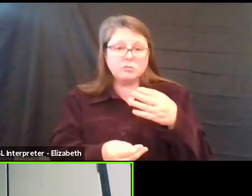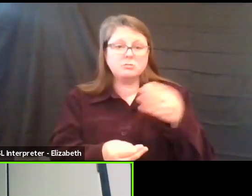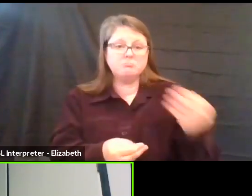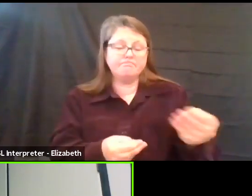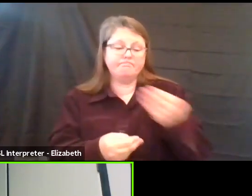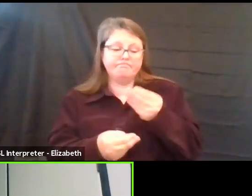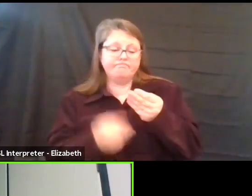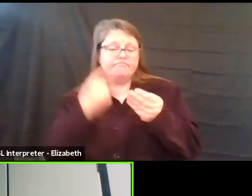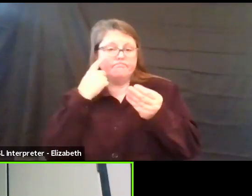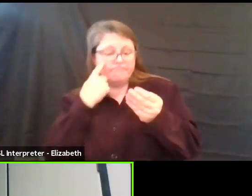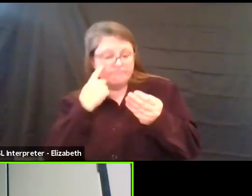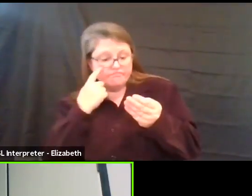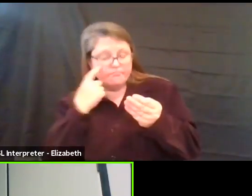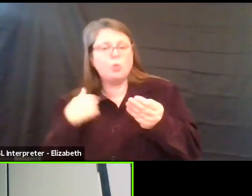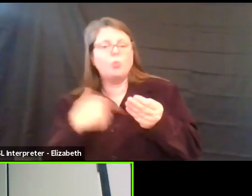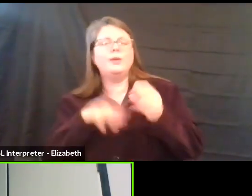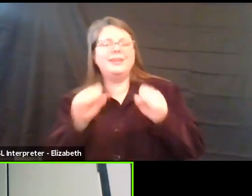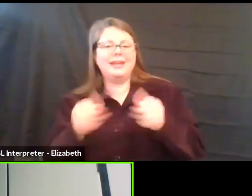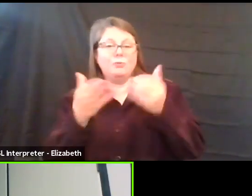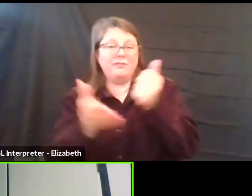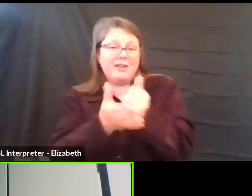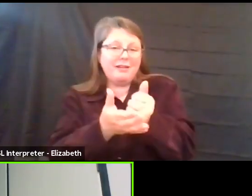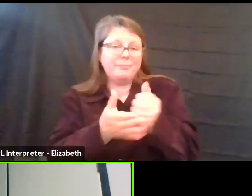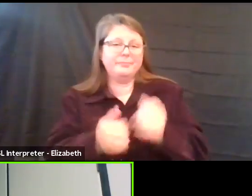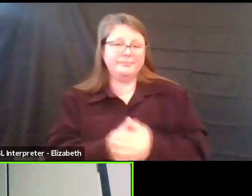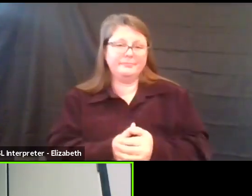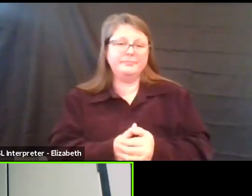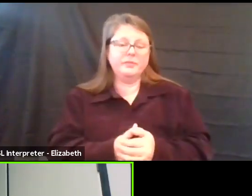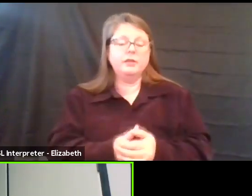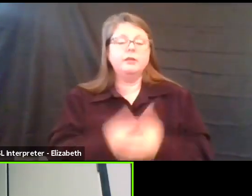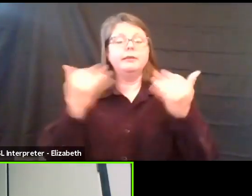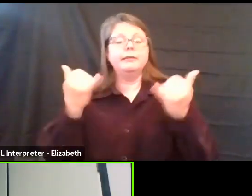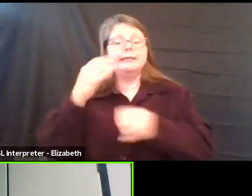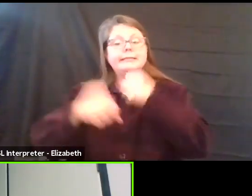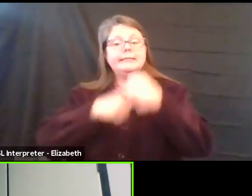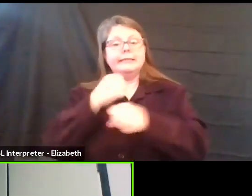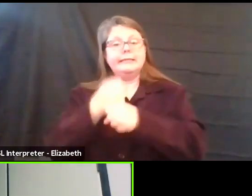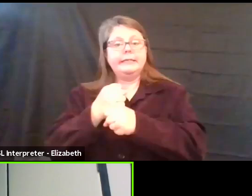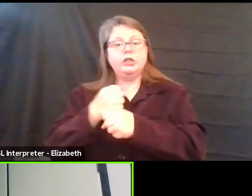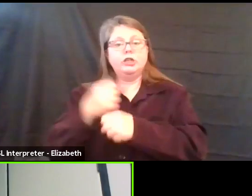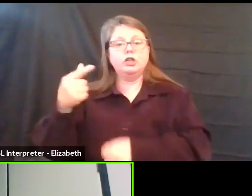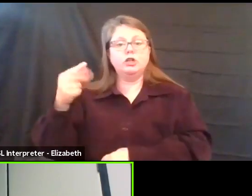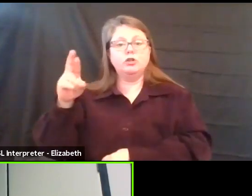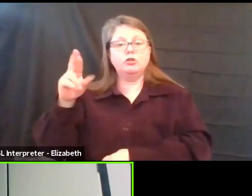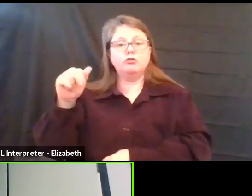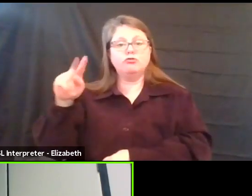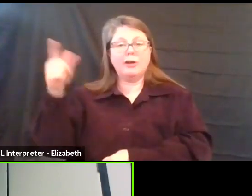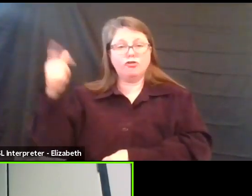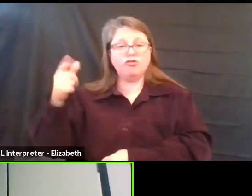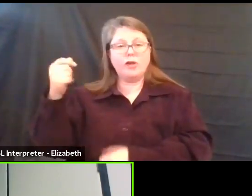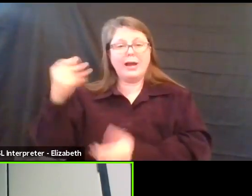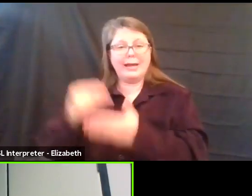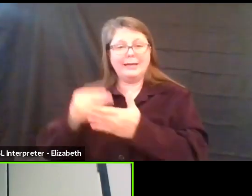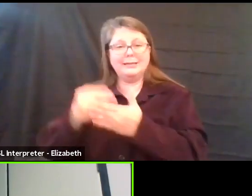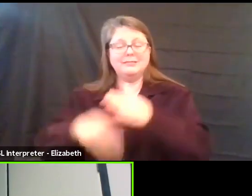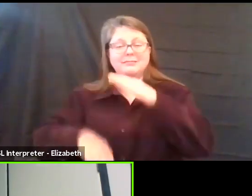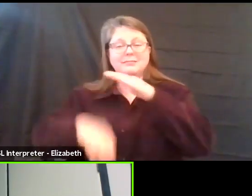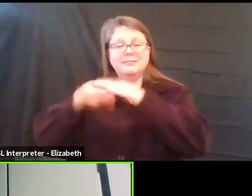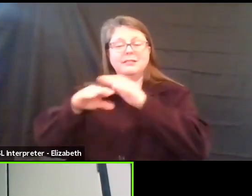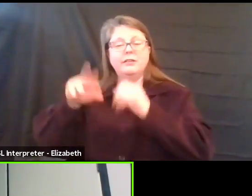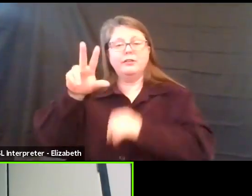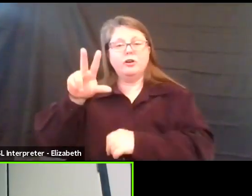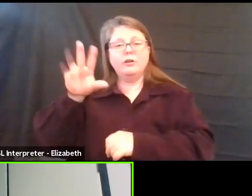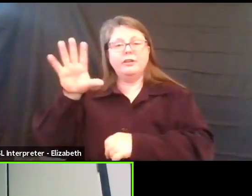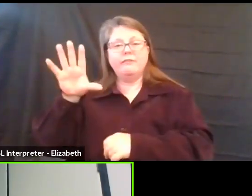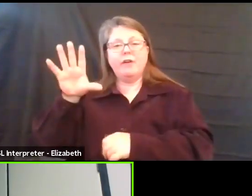for this fiscal year, it changes every year based on the Consumer Price Index, is